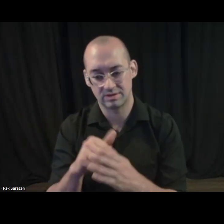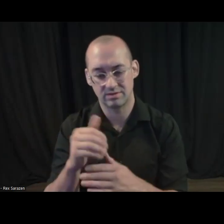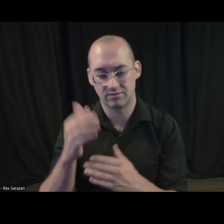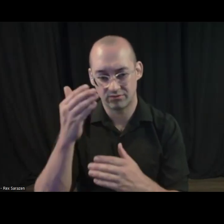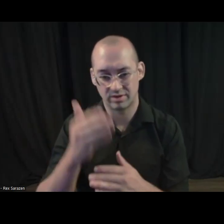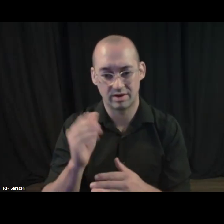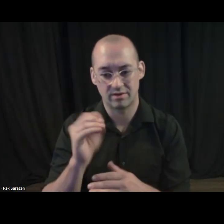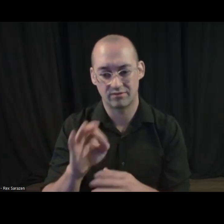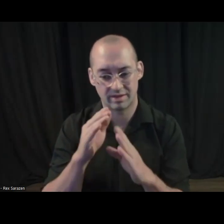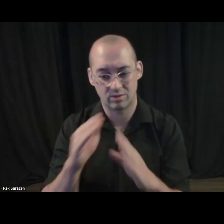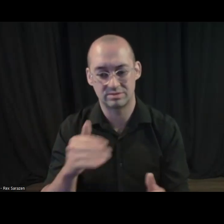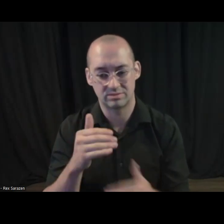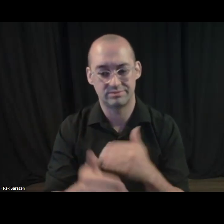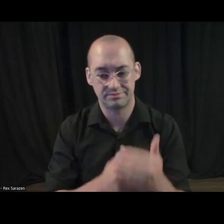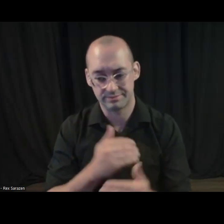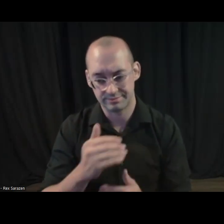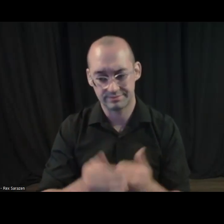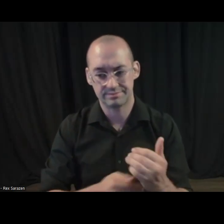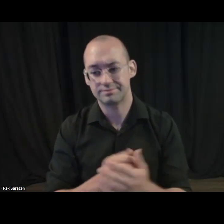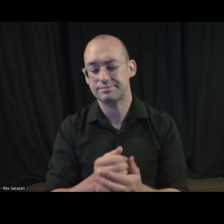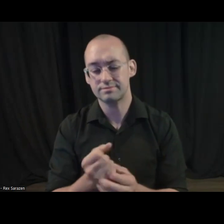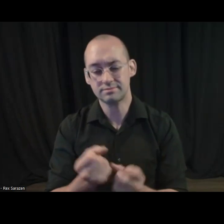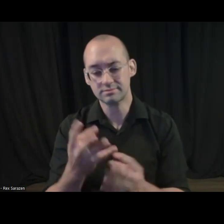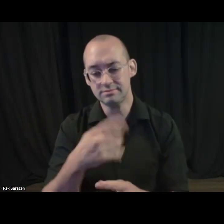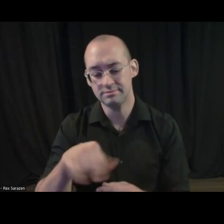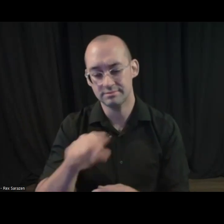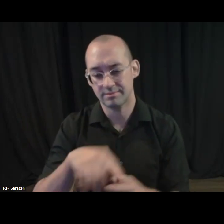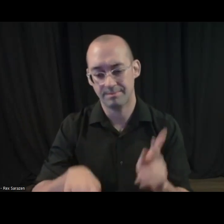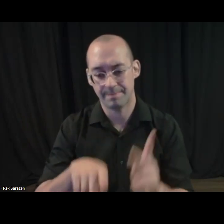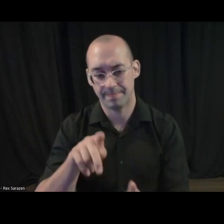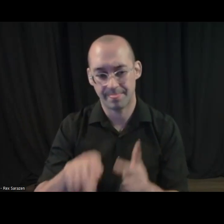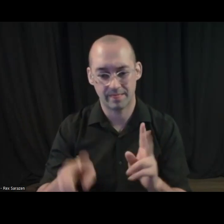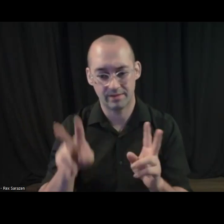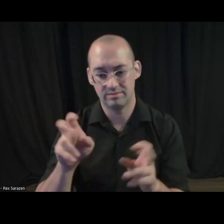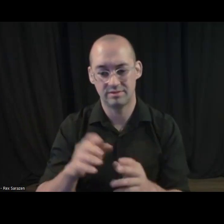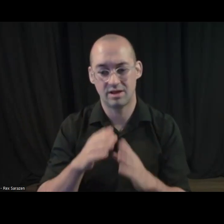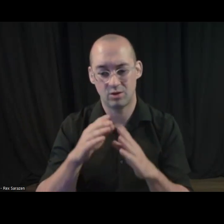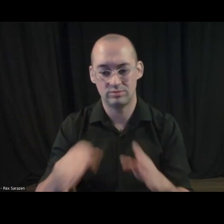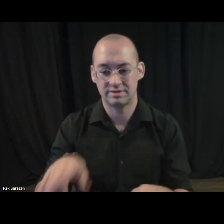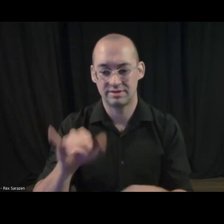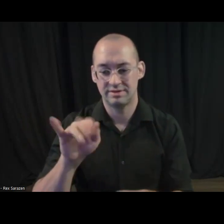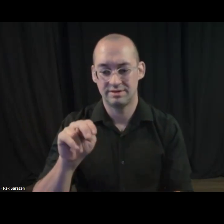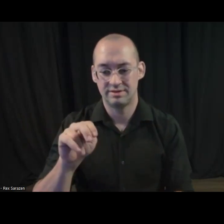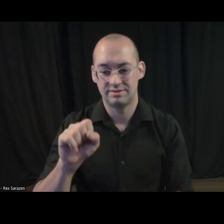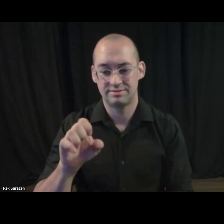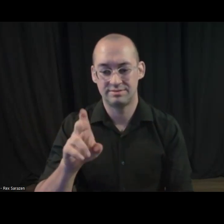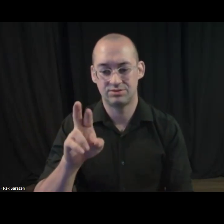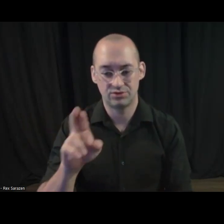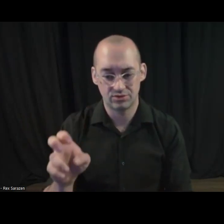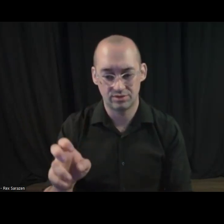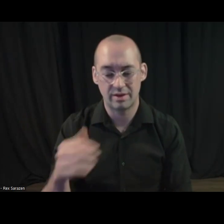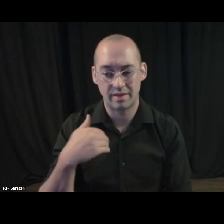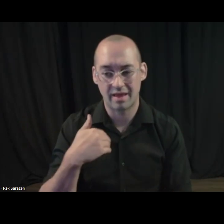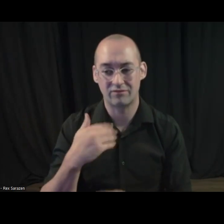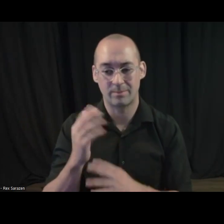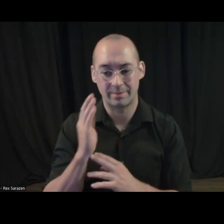of our housing processes. And many of these people are what we call housing insecure. They may have a bed in someone's home.